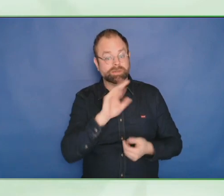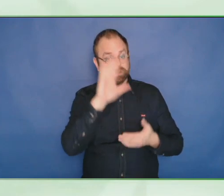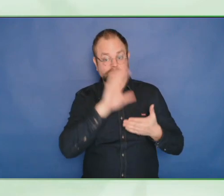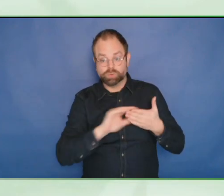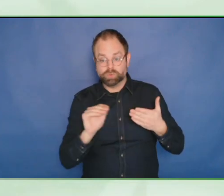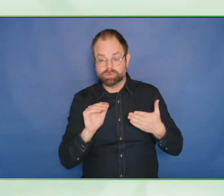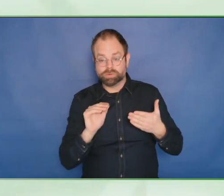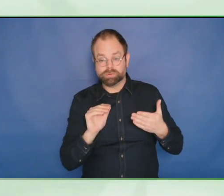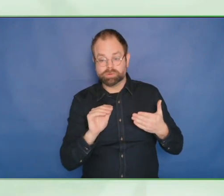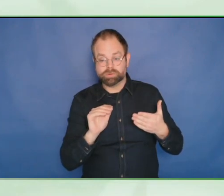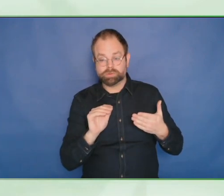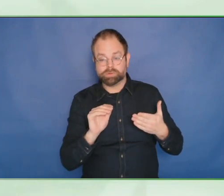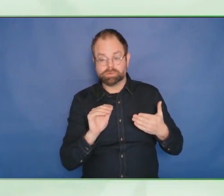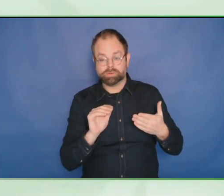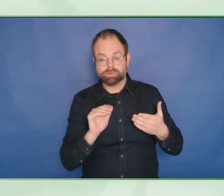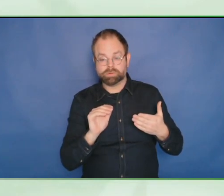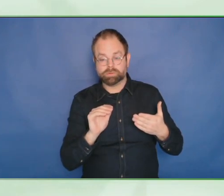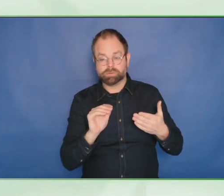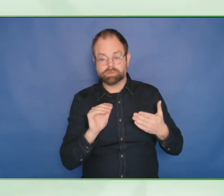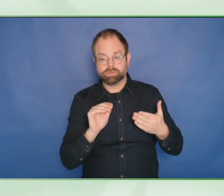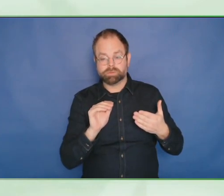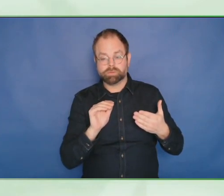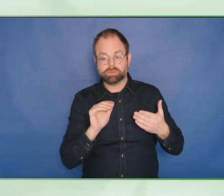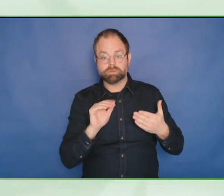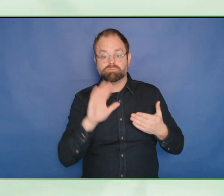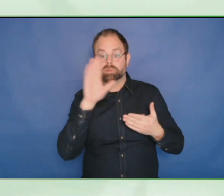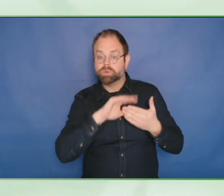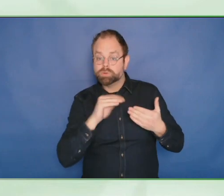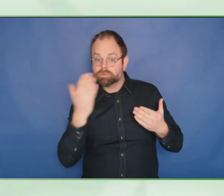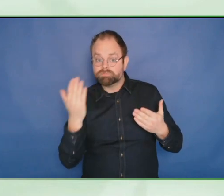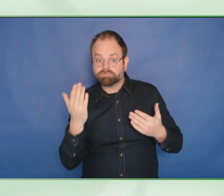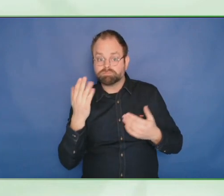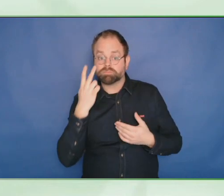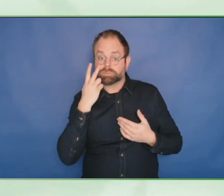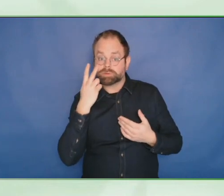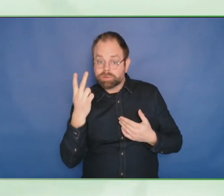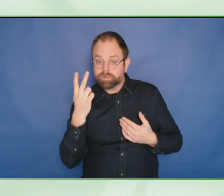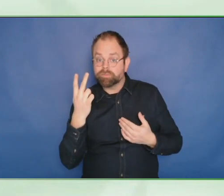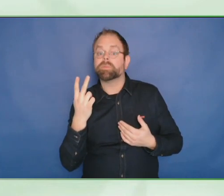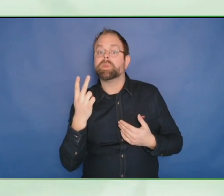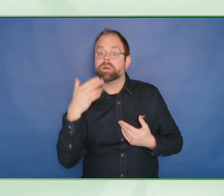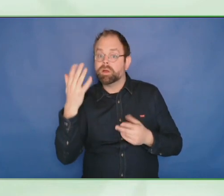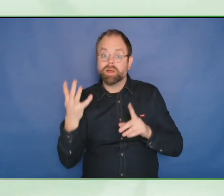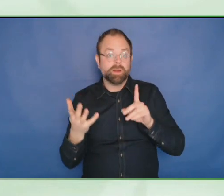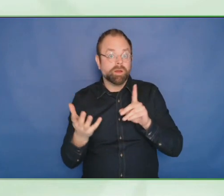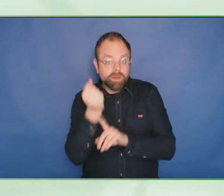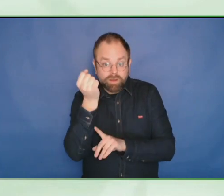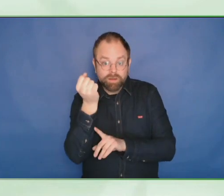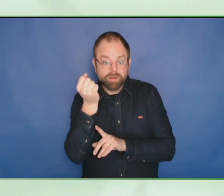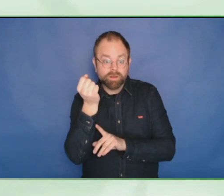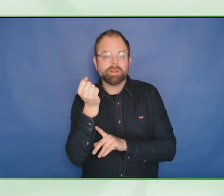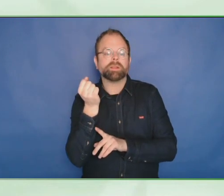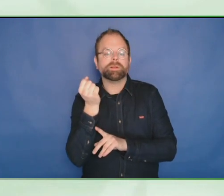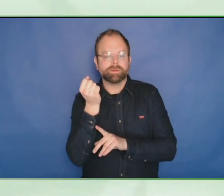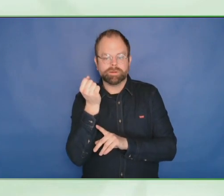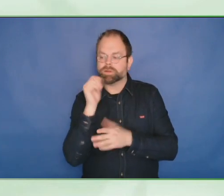you achieved after the results, it encourages you to be continue. Thank you. Thanks, everyone. Thank